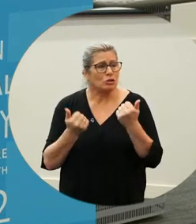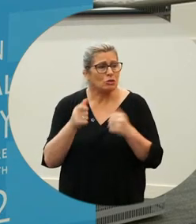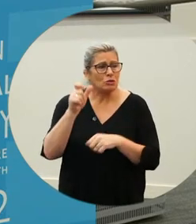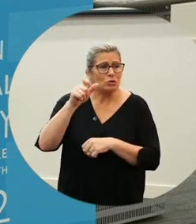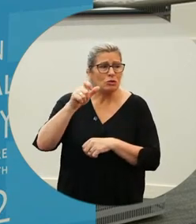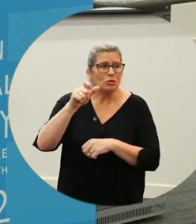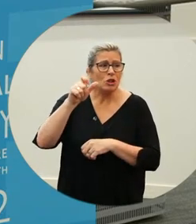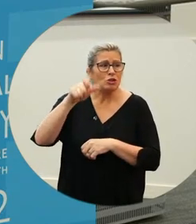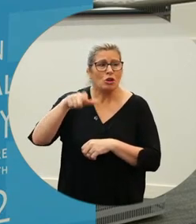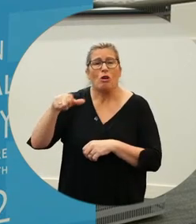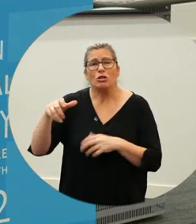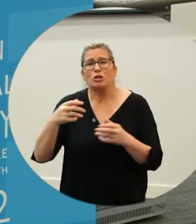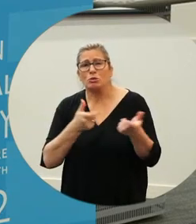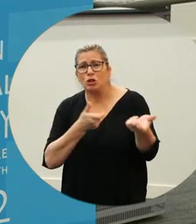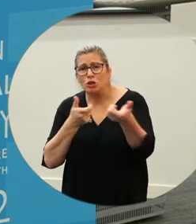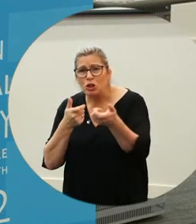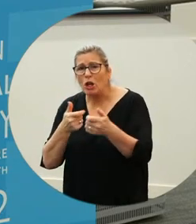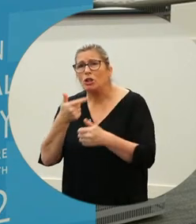Two guards were shot.